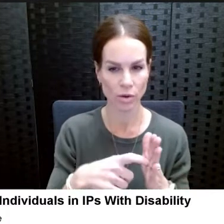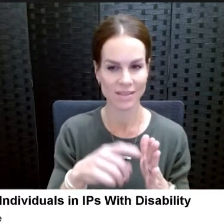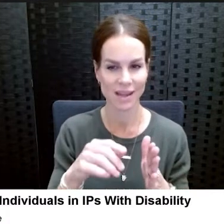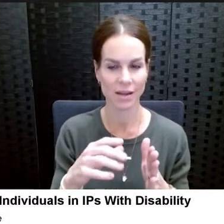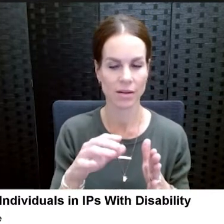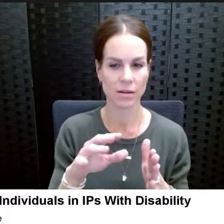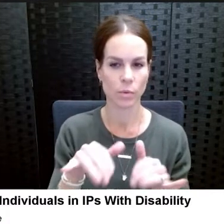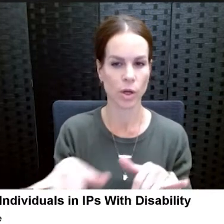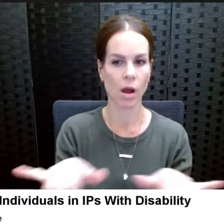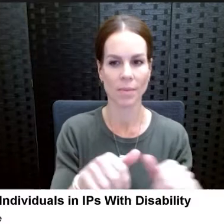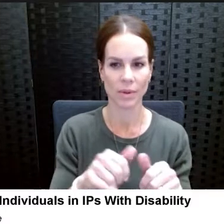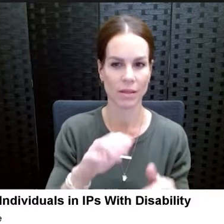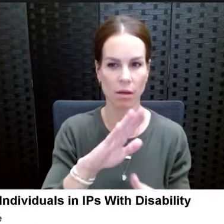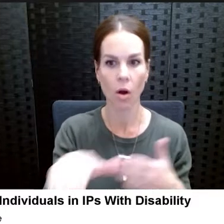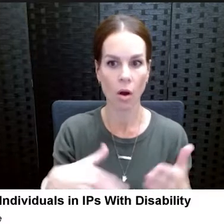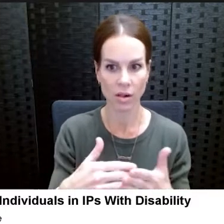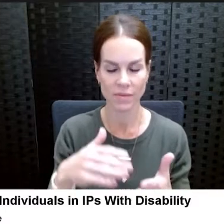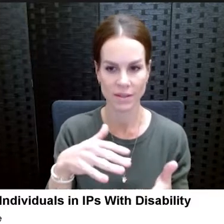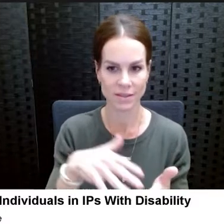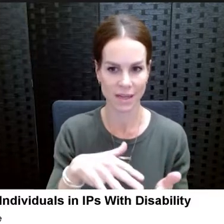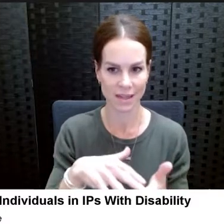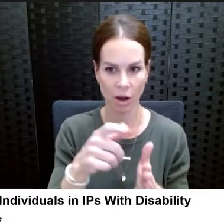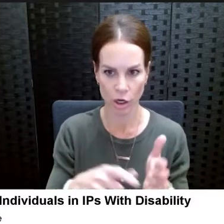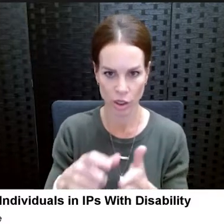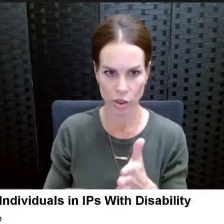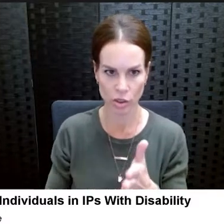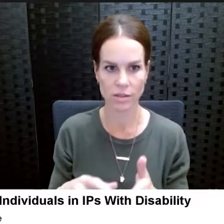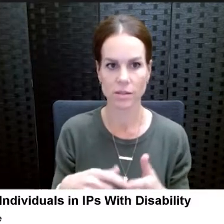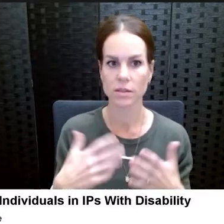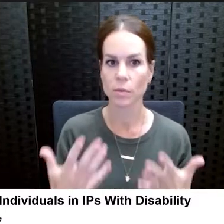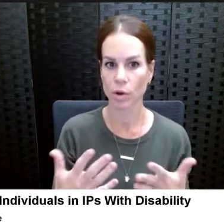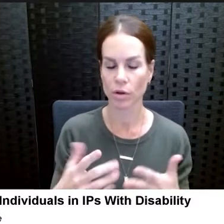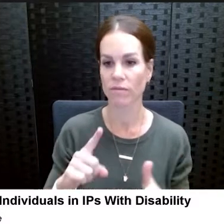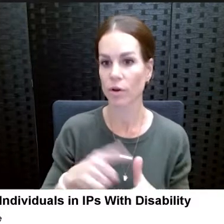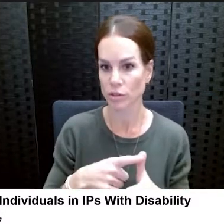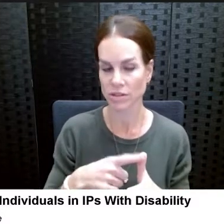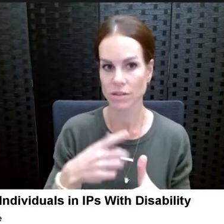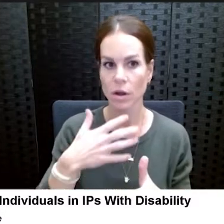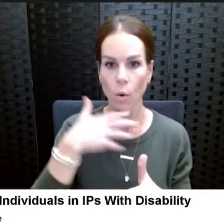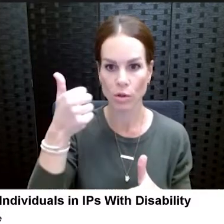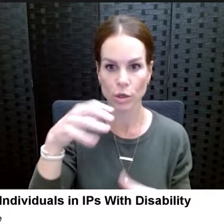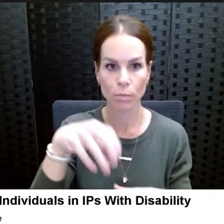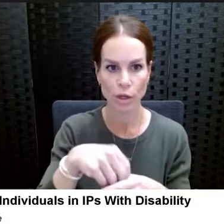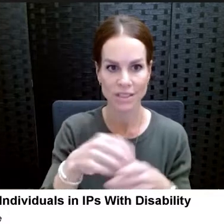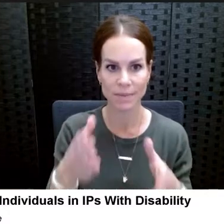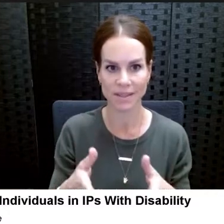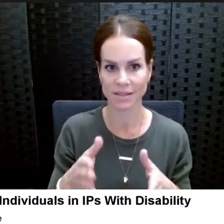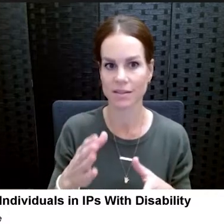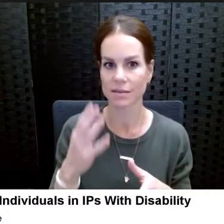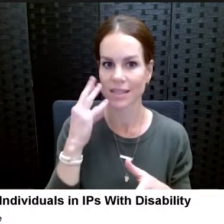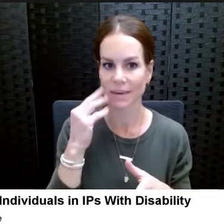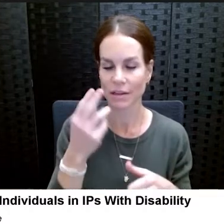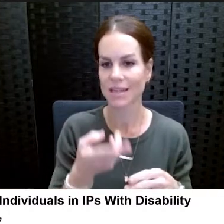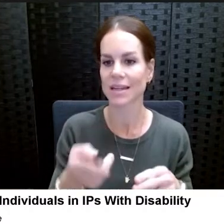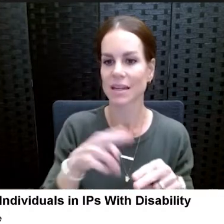Some of the results that we did notice that were very common were from similar articles